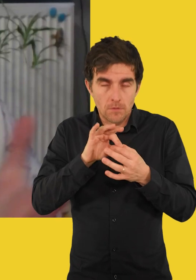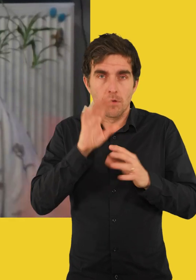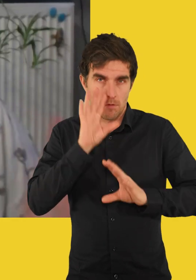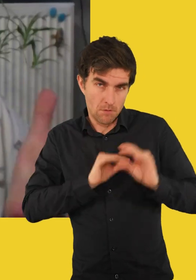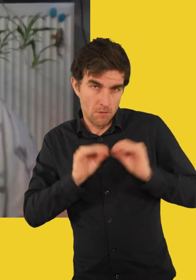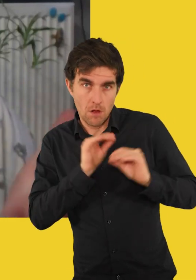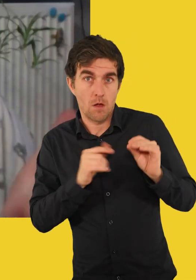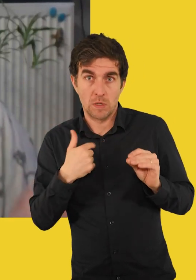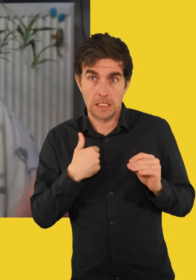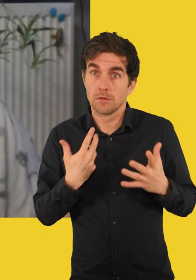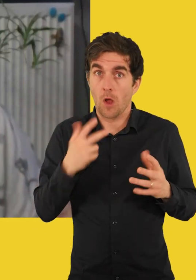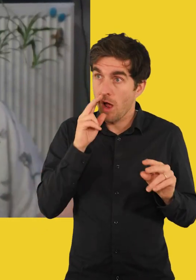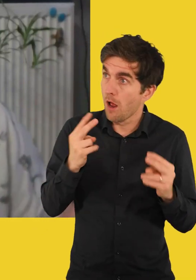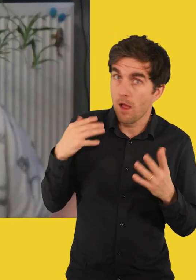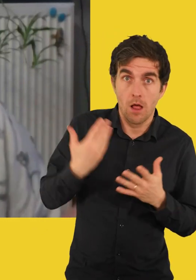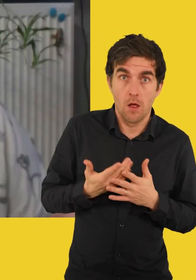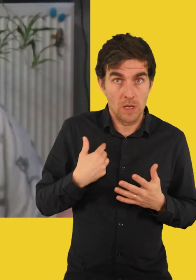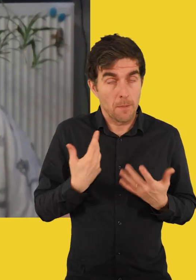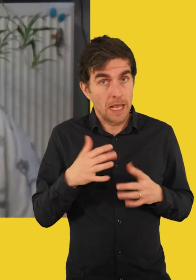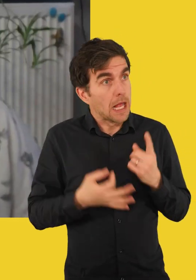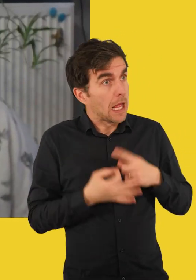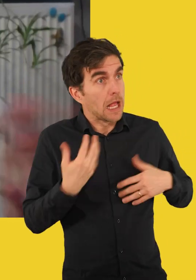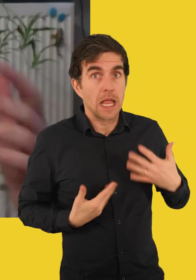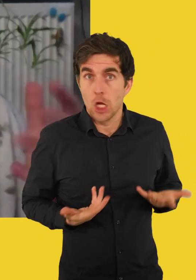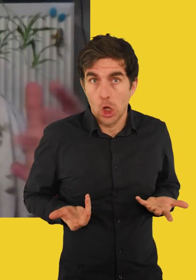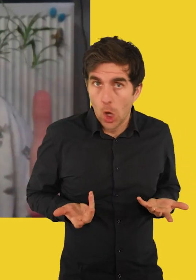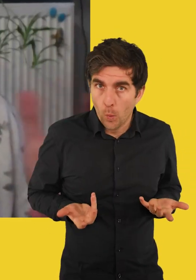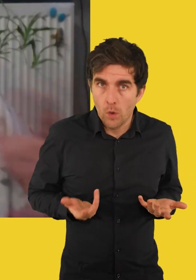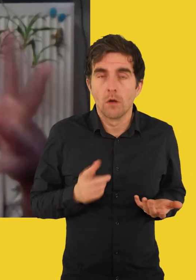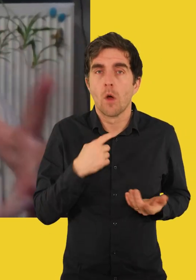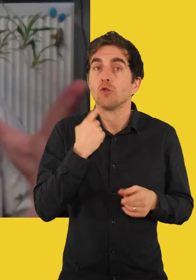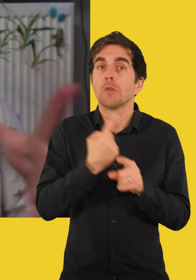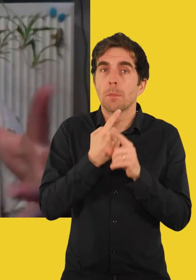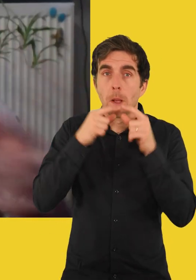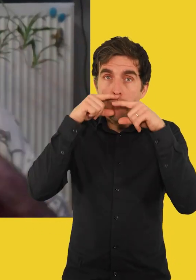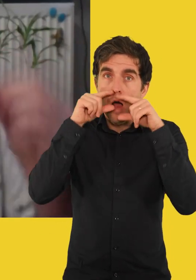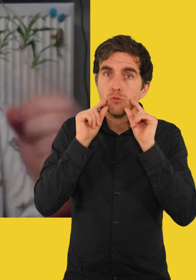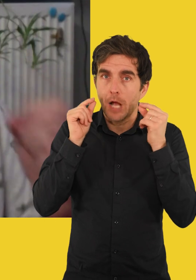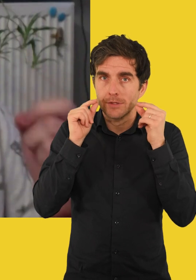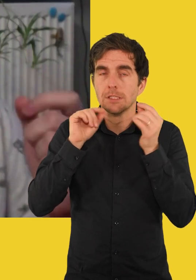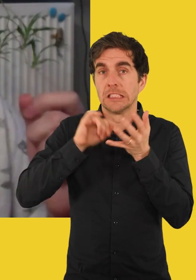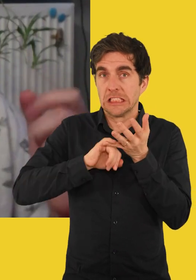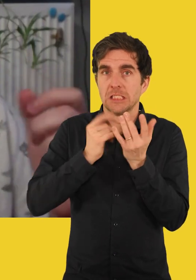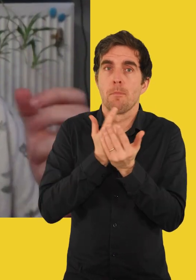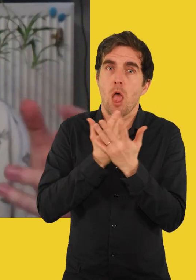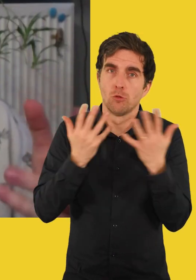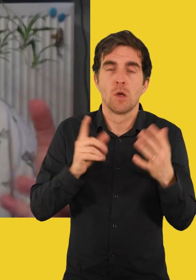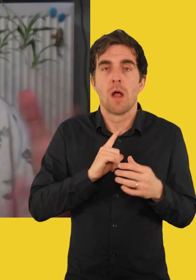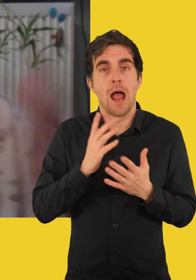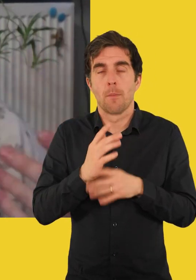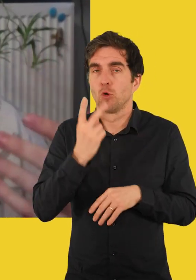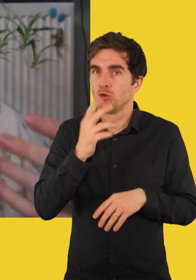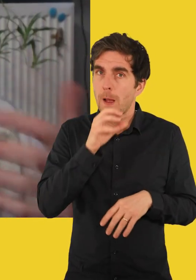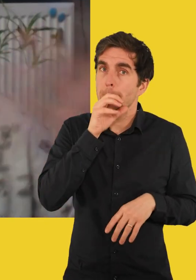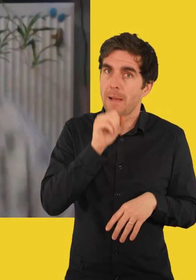we still haven't really gotten anywhere. Earlier, I said mustaches, plural, because there were